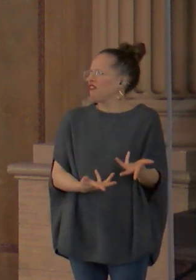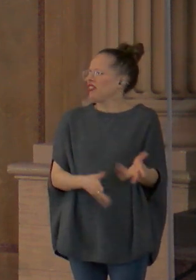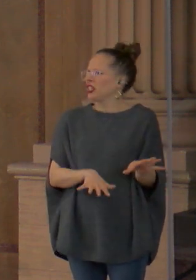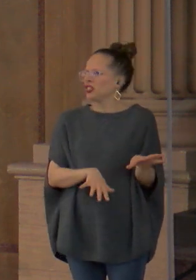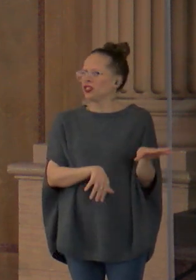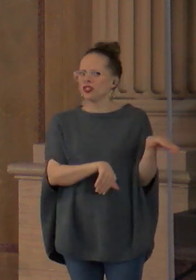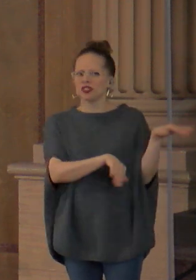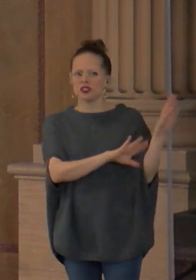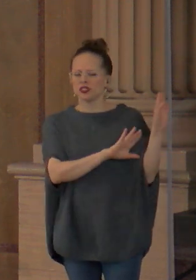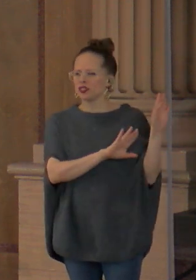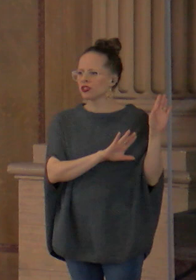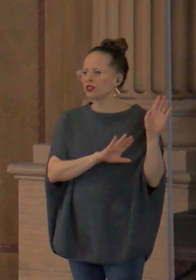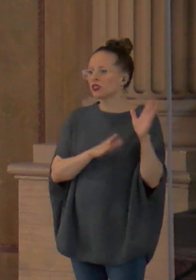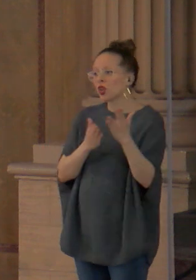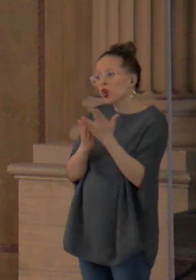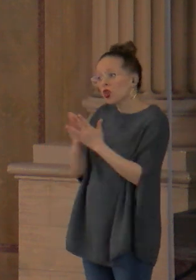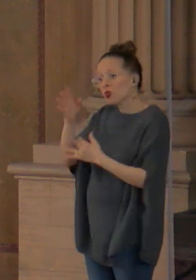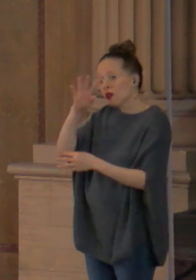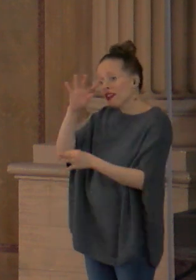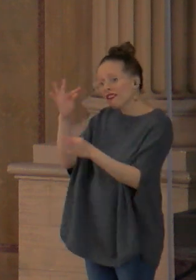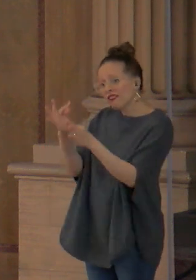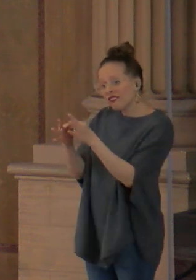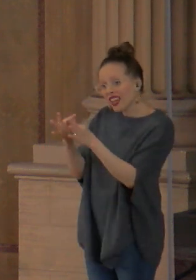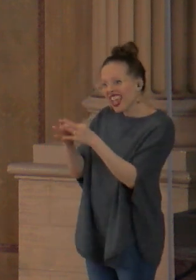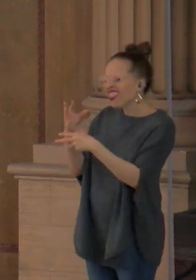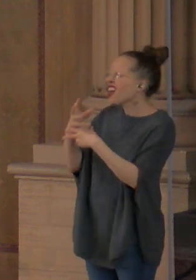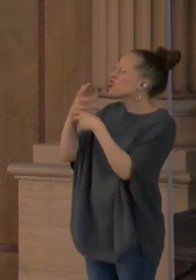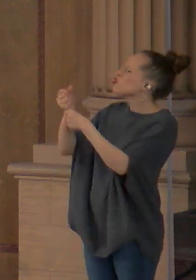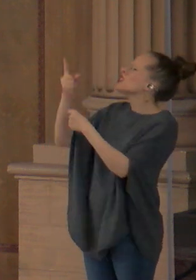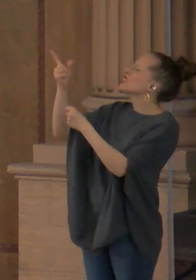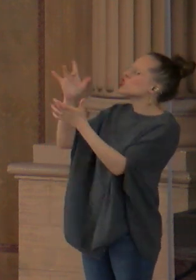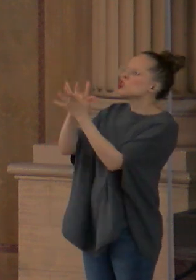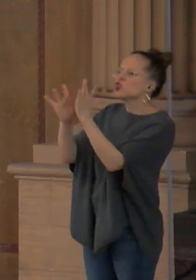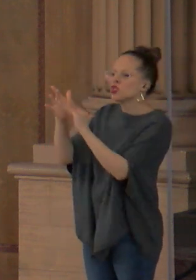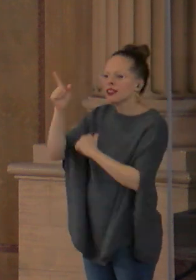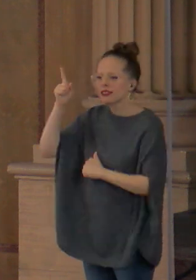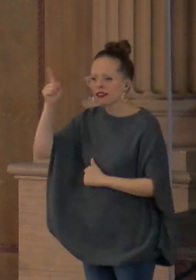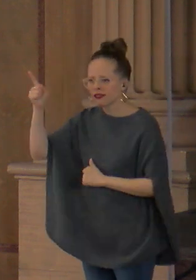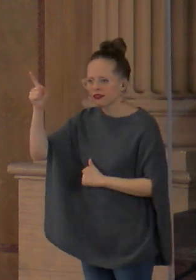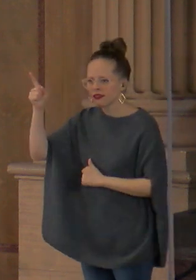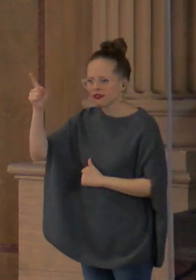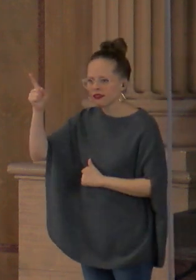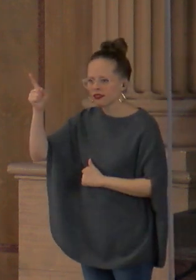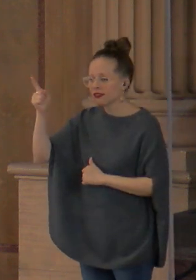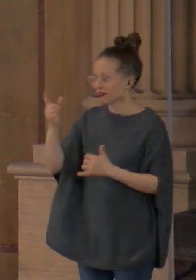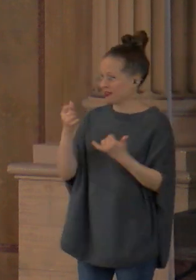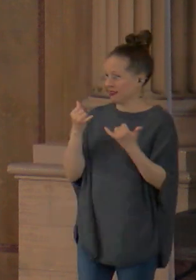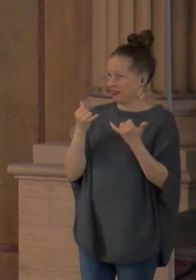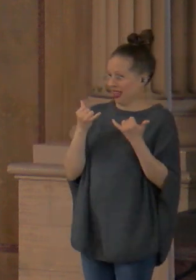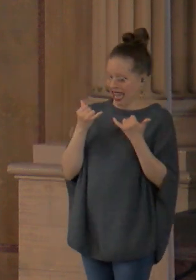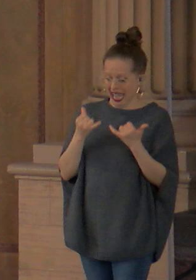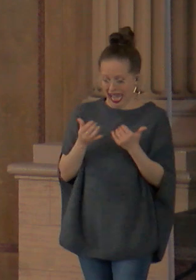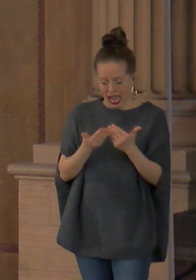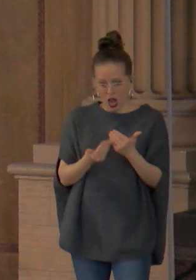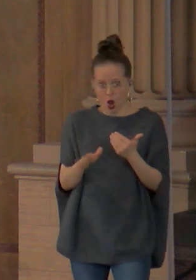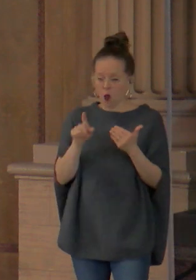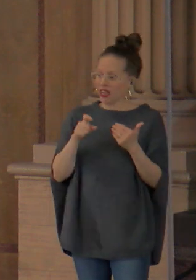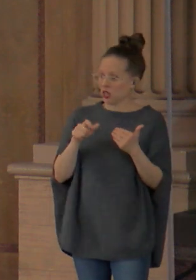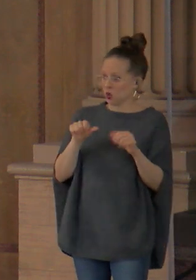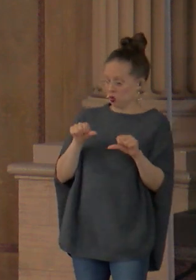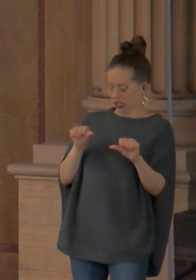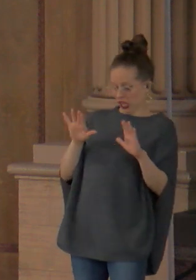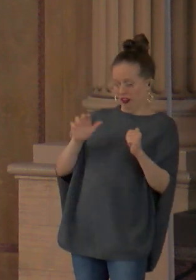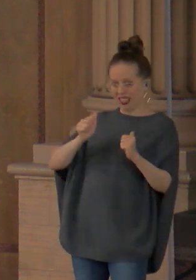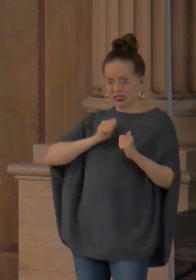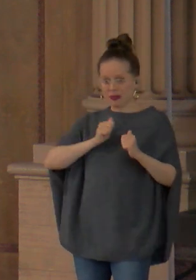Jesus to present to the Father. You don't need to do any more atoning for sin with sacrifice. You just need faith in Jesus who was the final